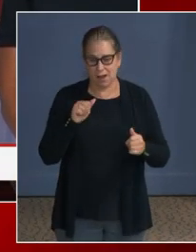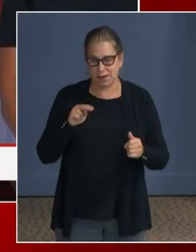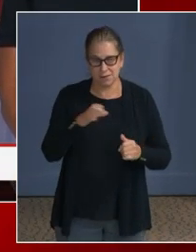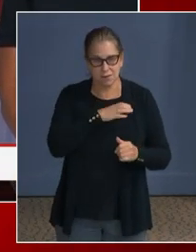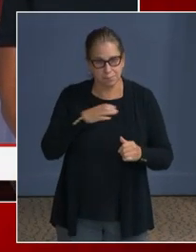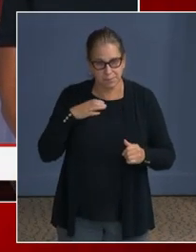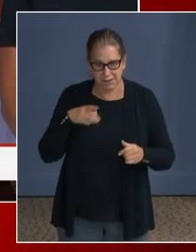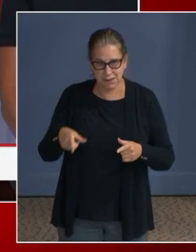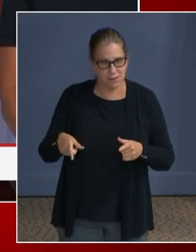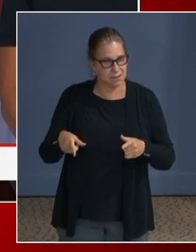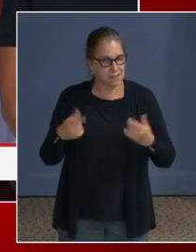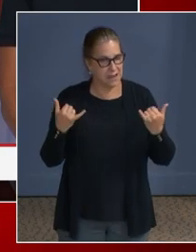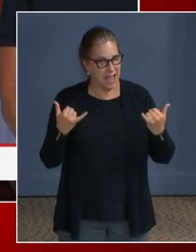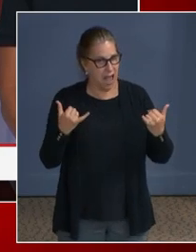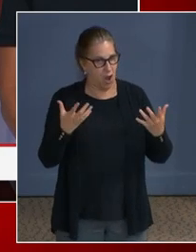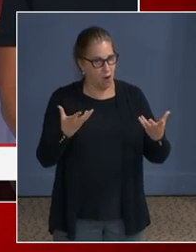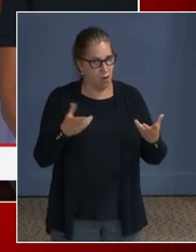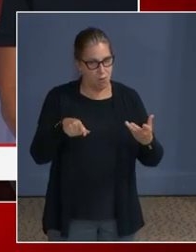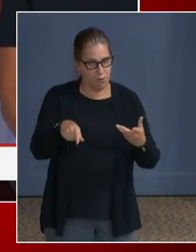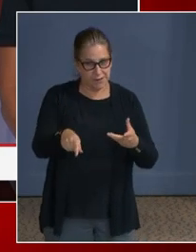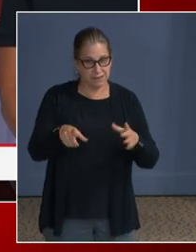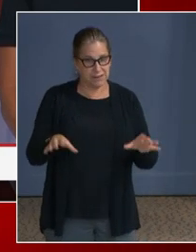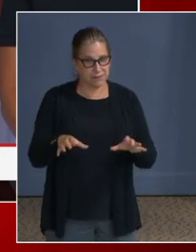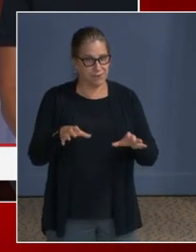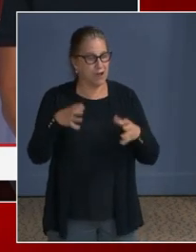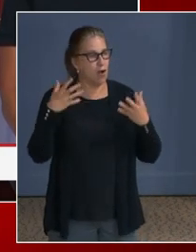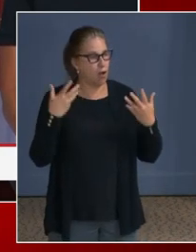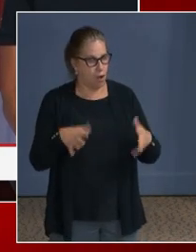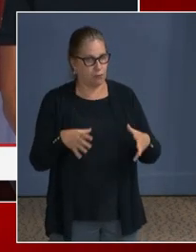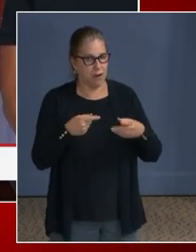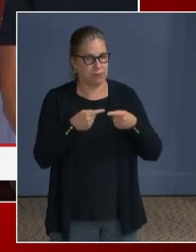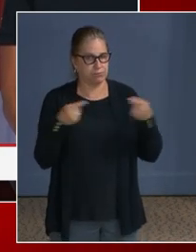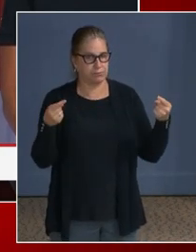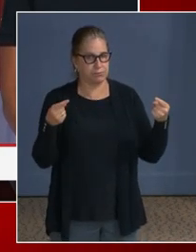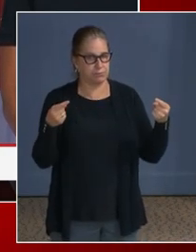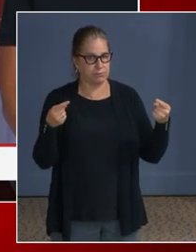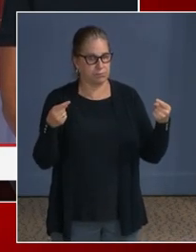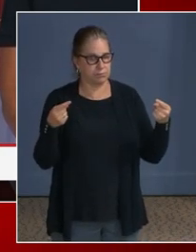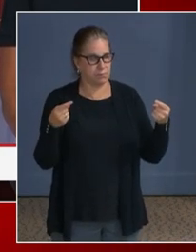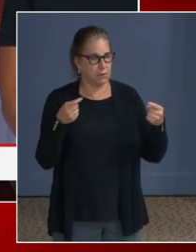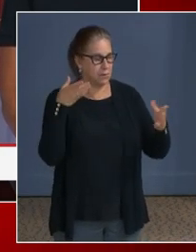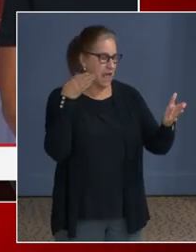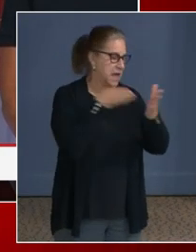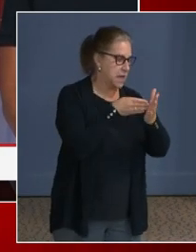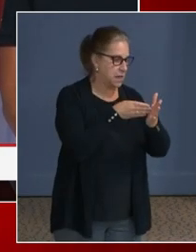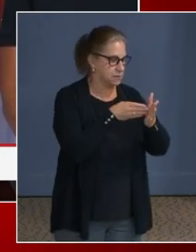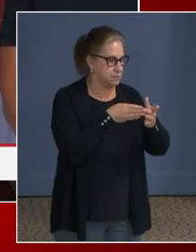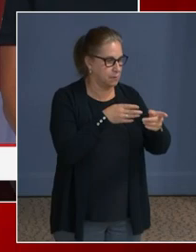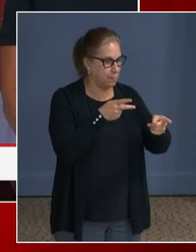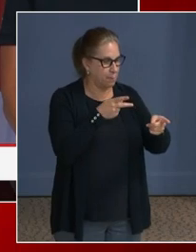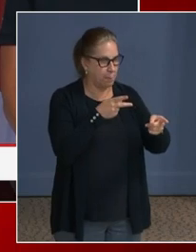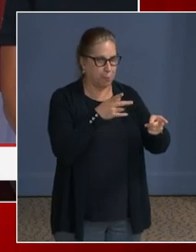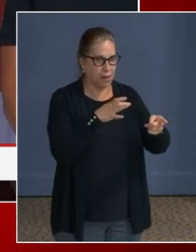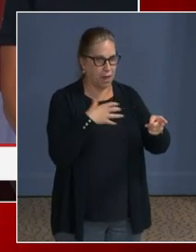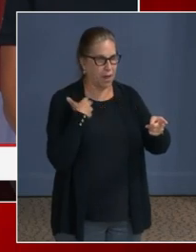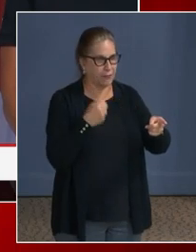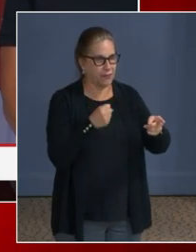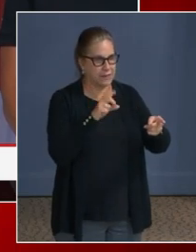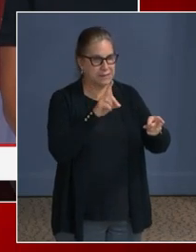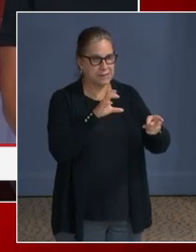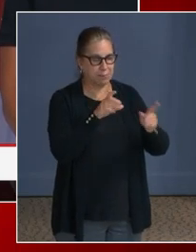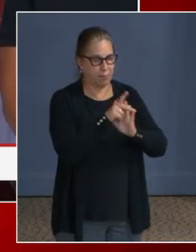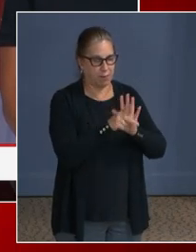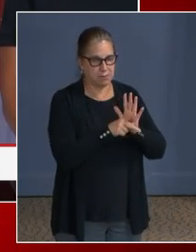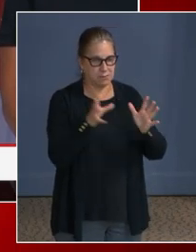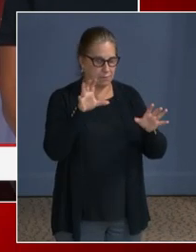is anti-public health, is anti us getting back on our feet, and we have to bond